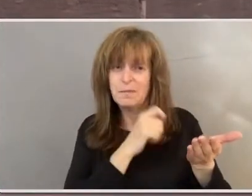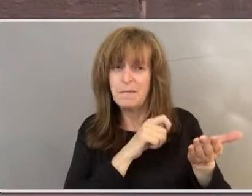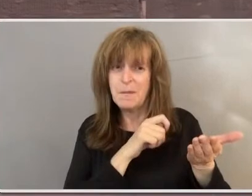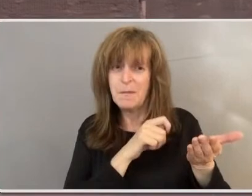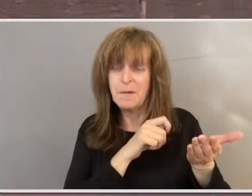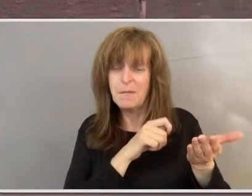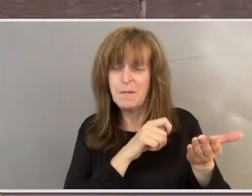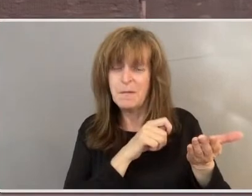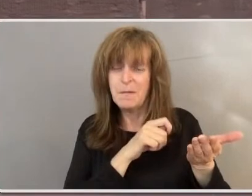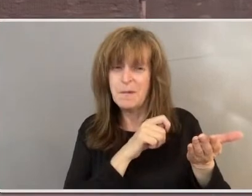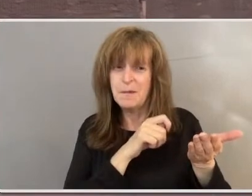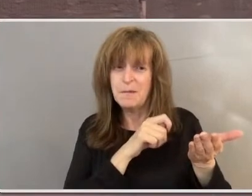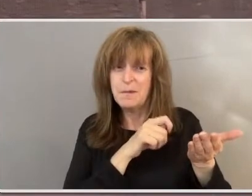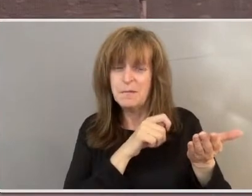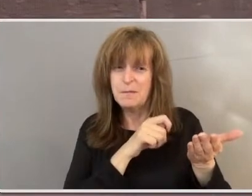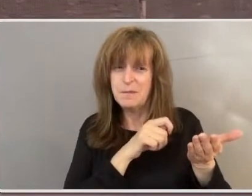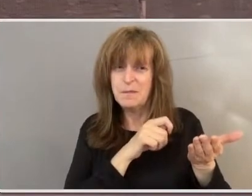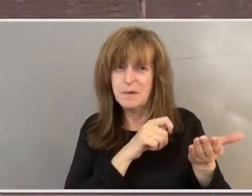Anakwagingaba,